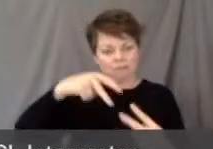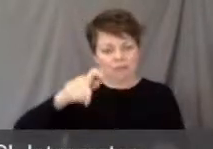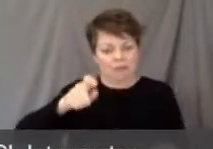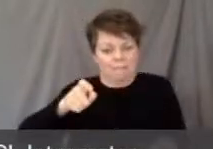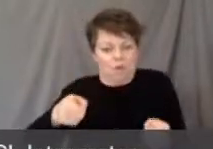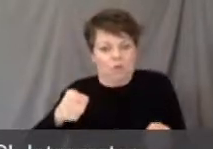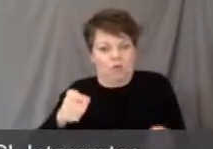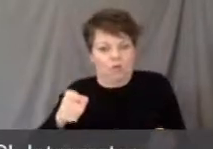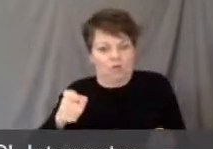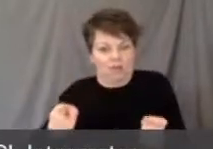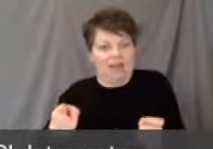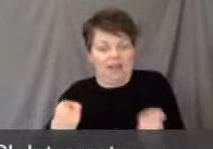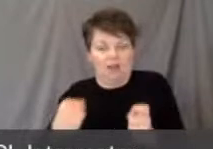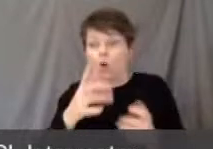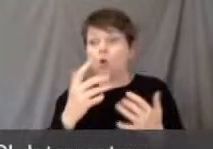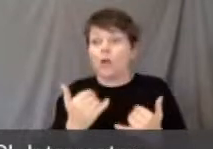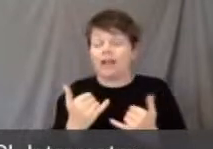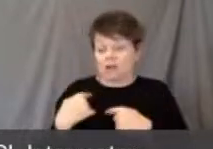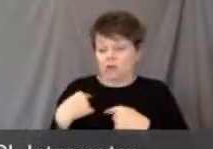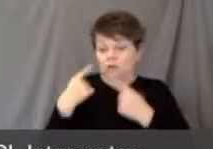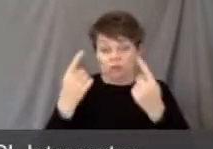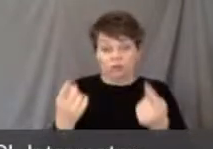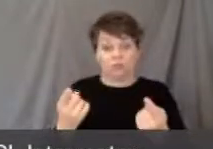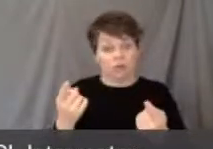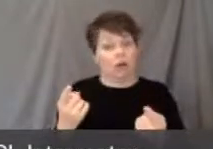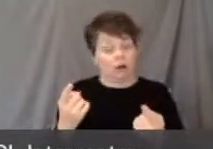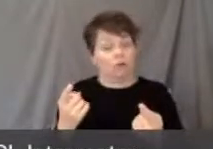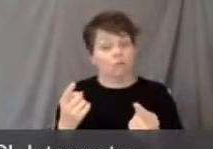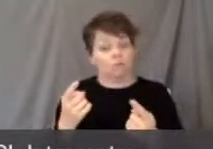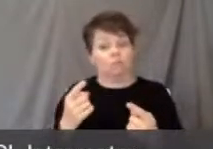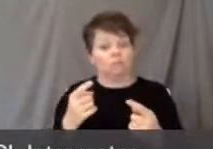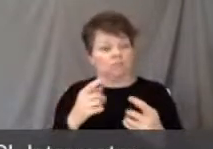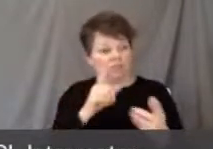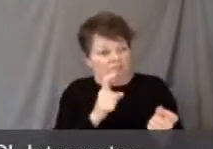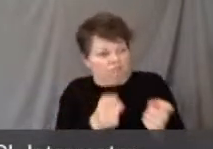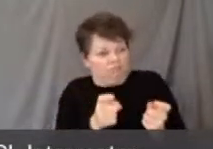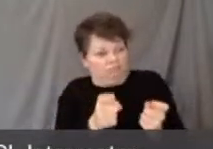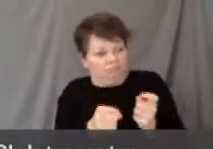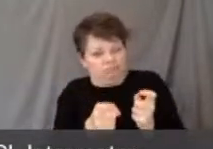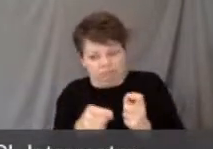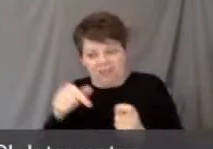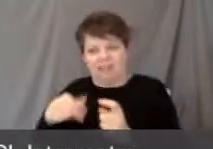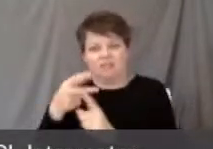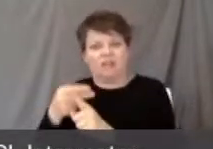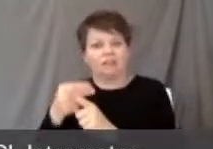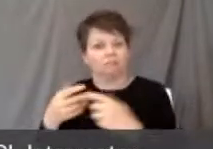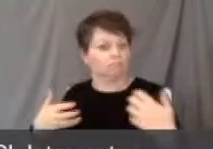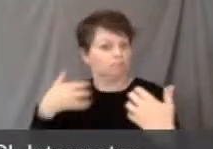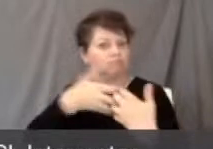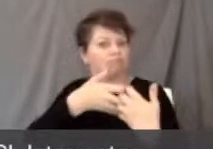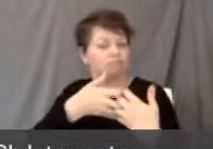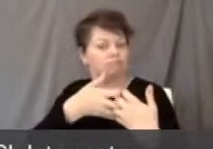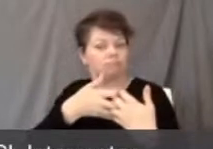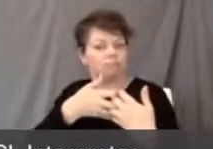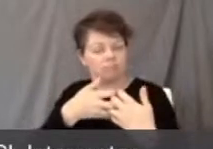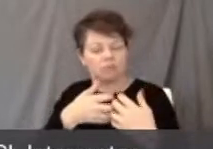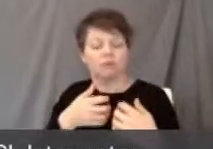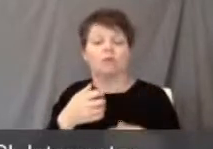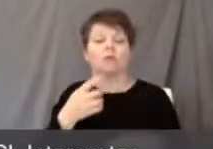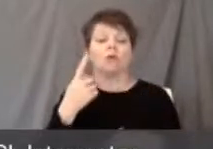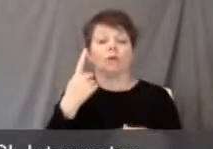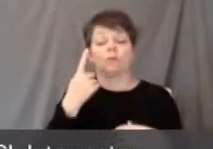that the current vaccines have been fairly effective against all known mutations, although potentially a little less effective in the case